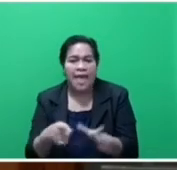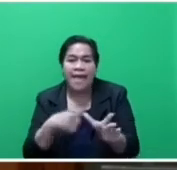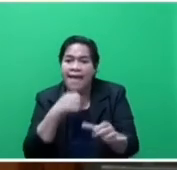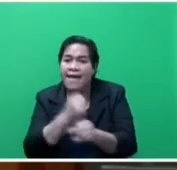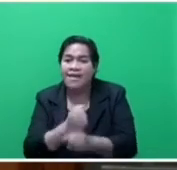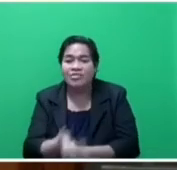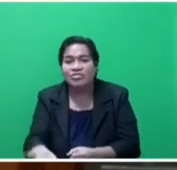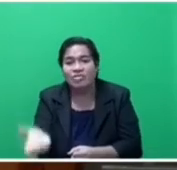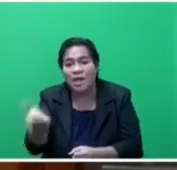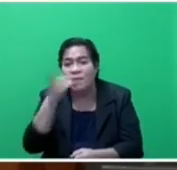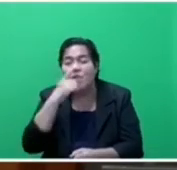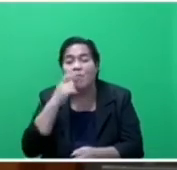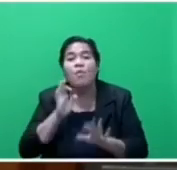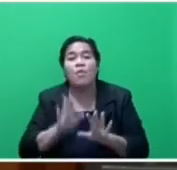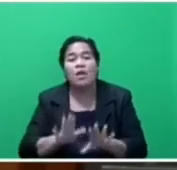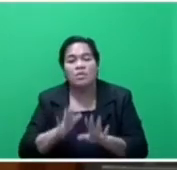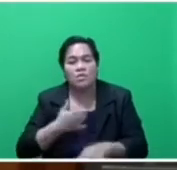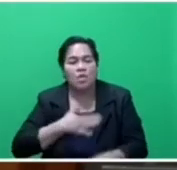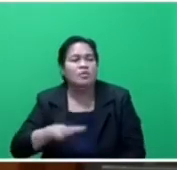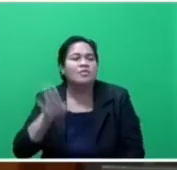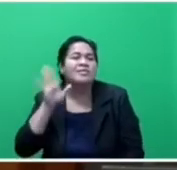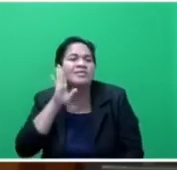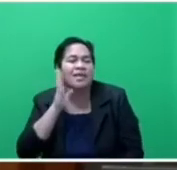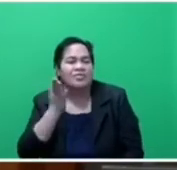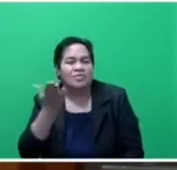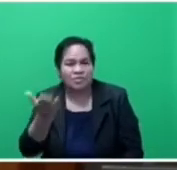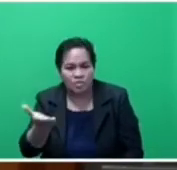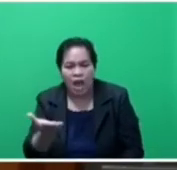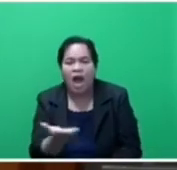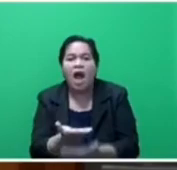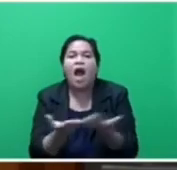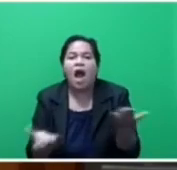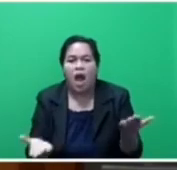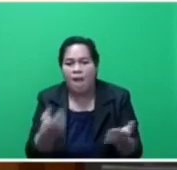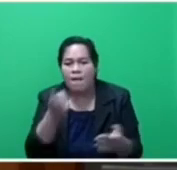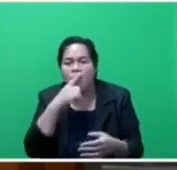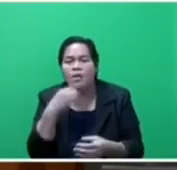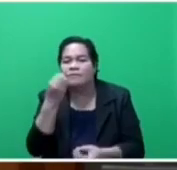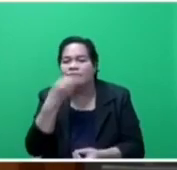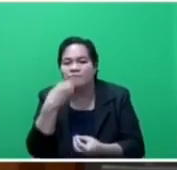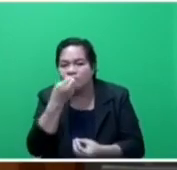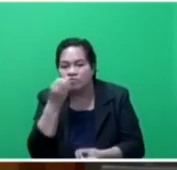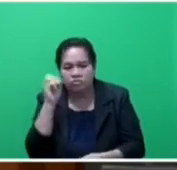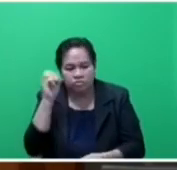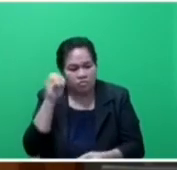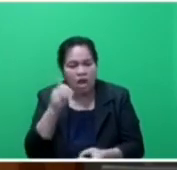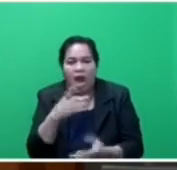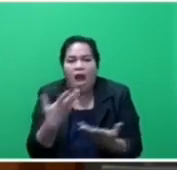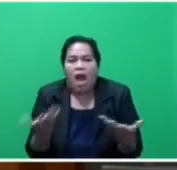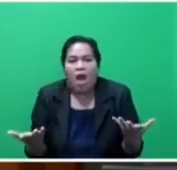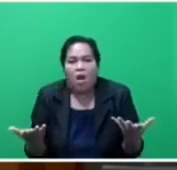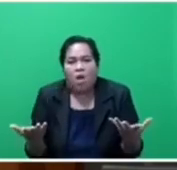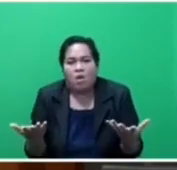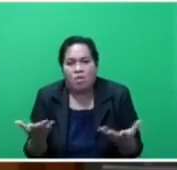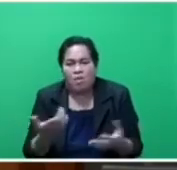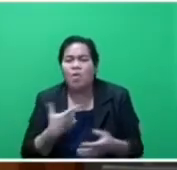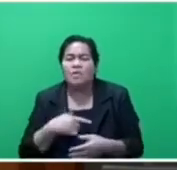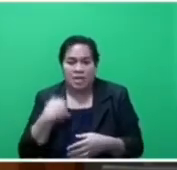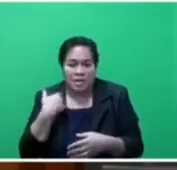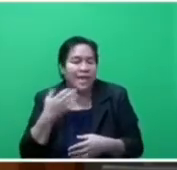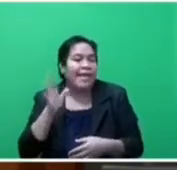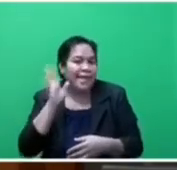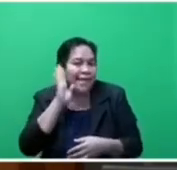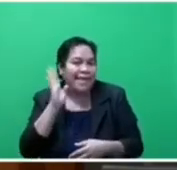the people are waiting to hear from you. How are the people going to put food on the table? Particularly, we've been hearing that there's going